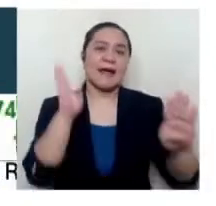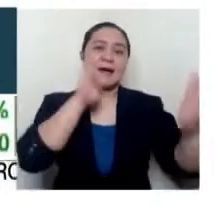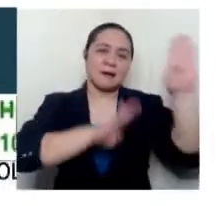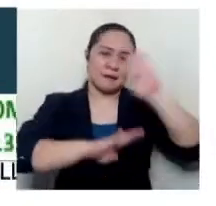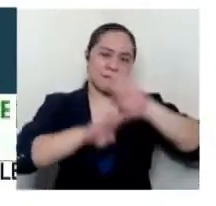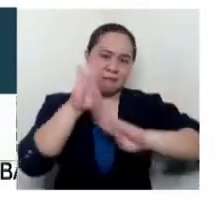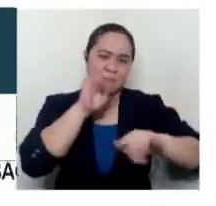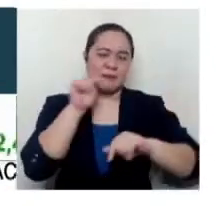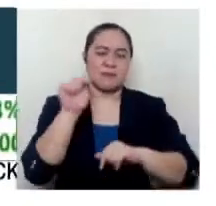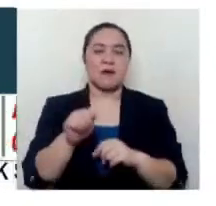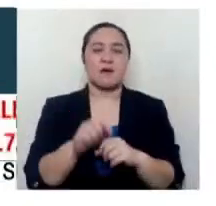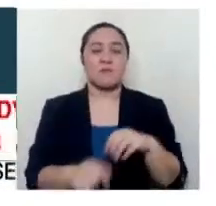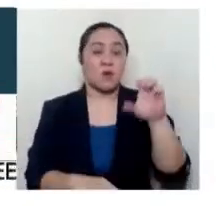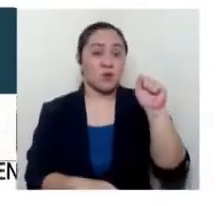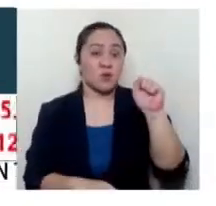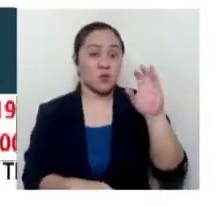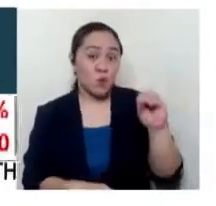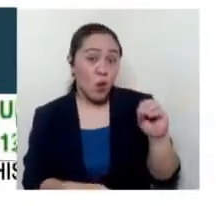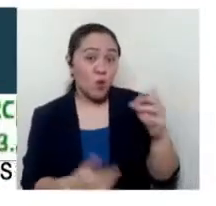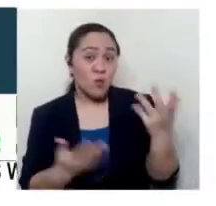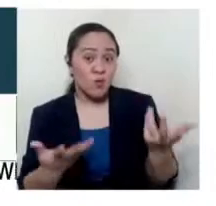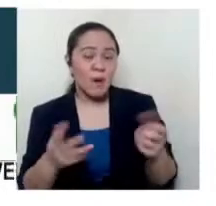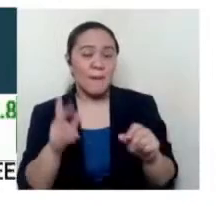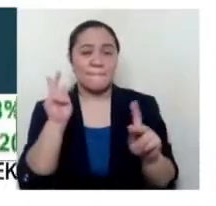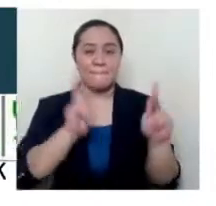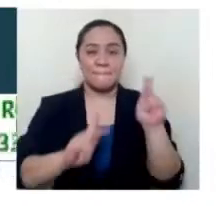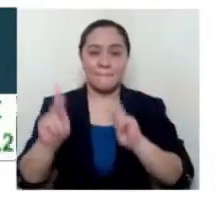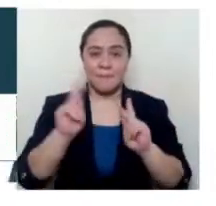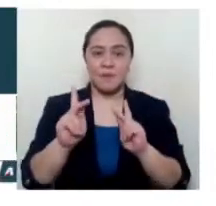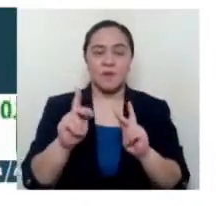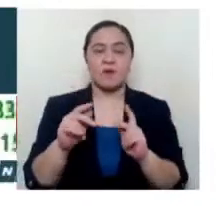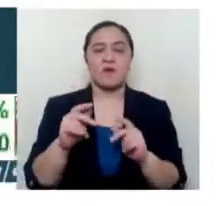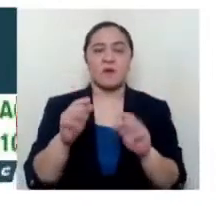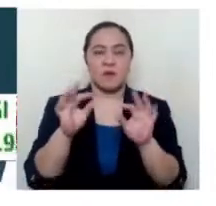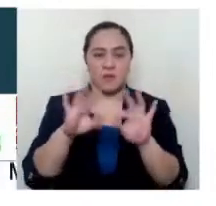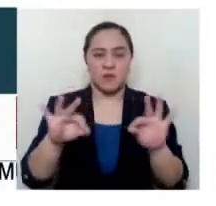why one very good way of countering this